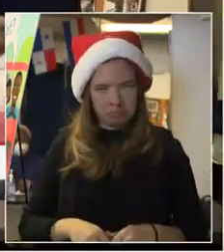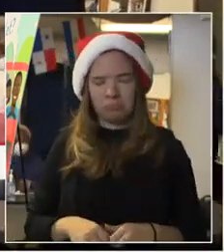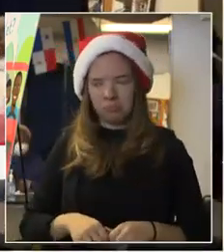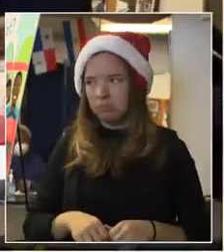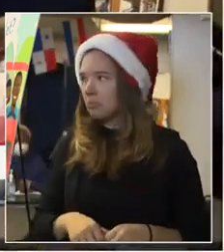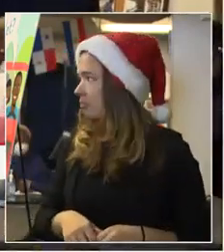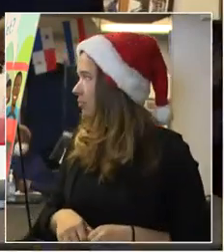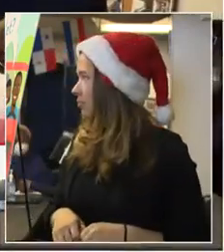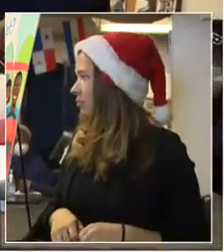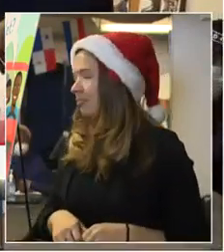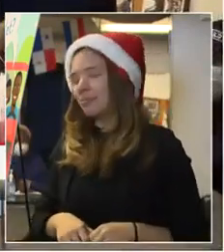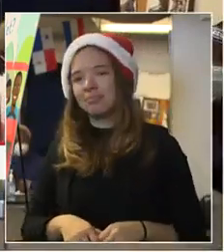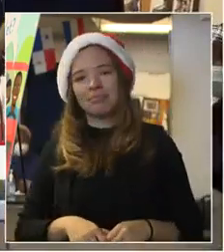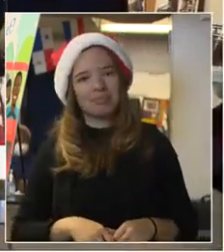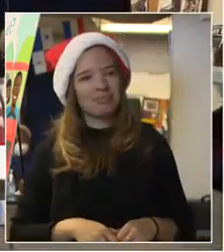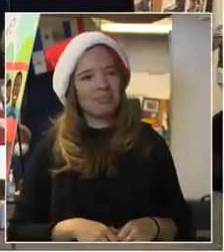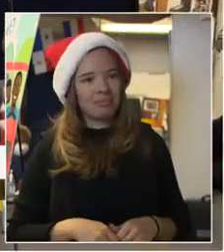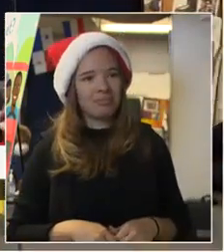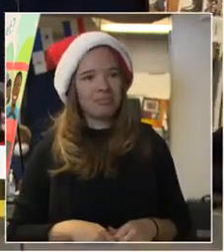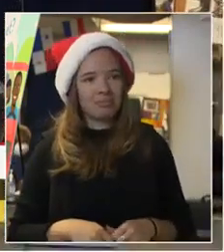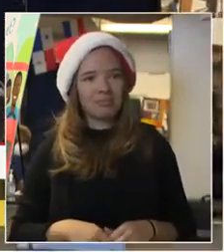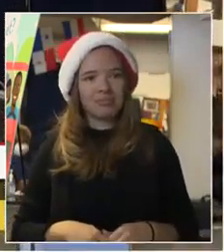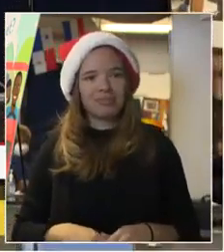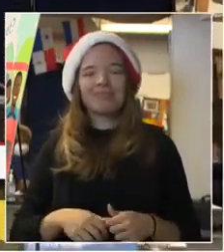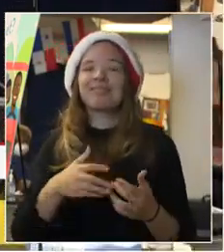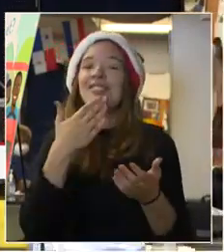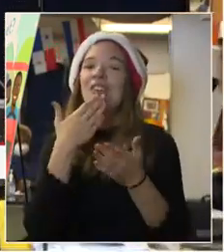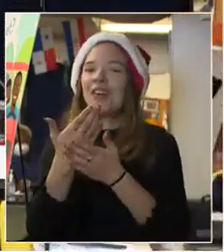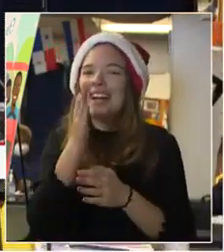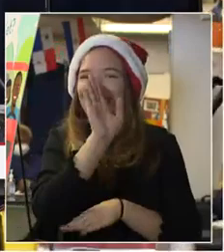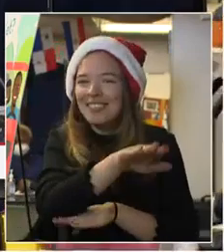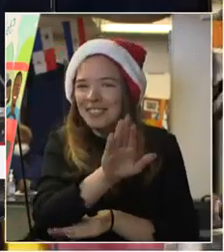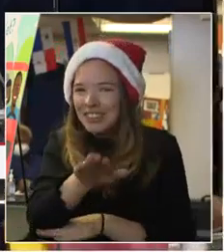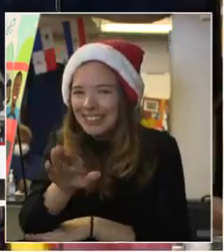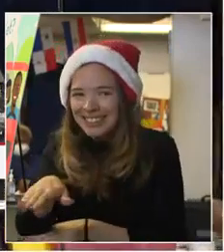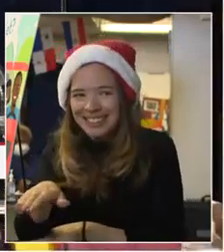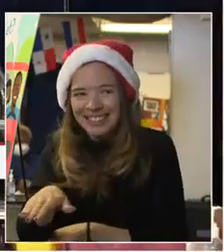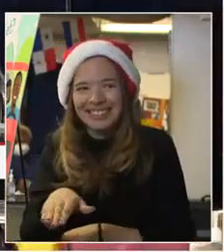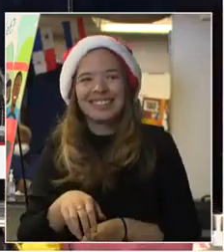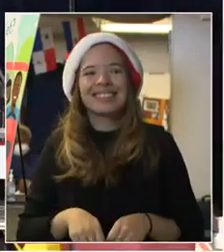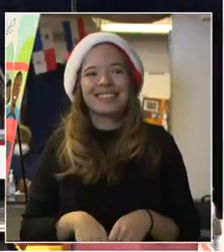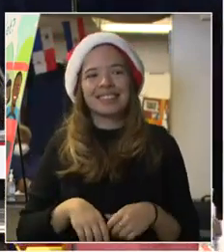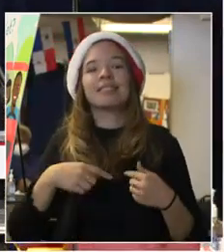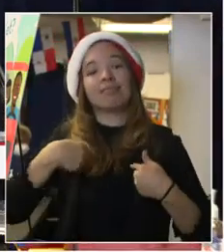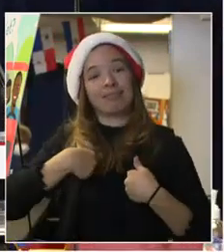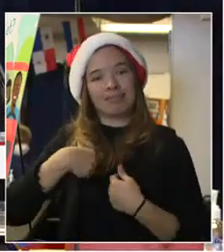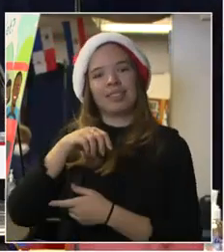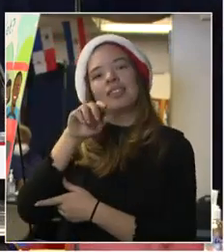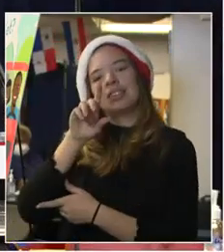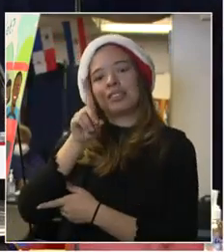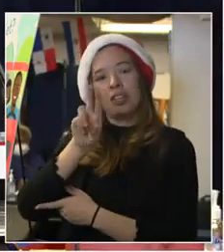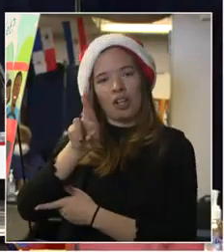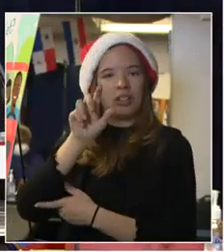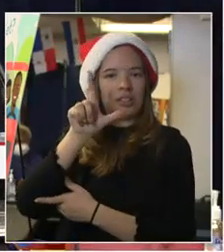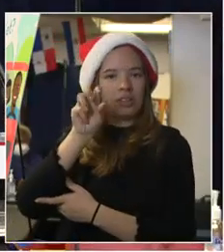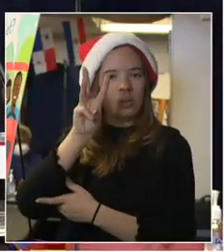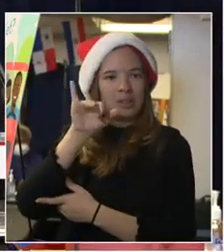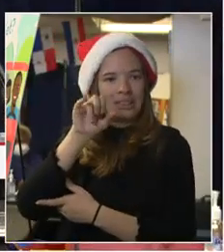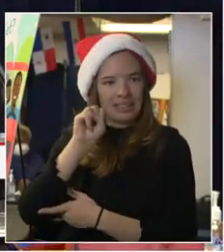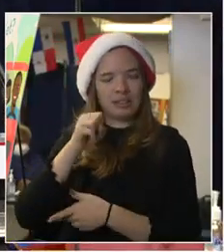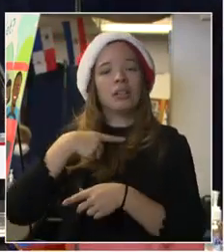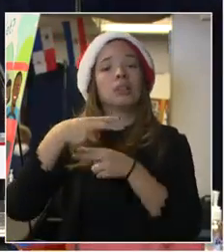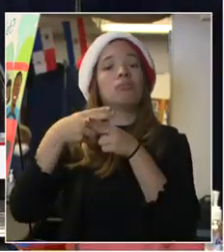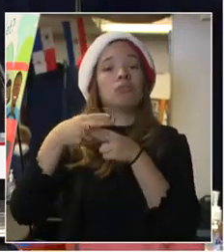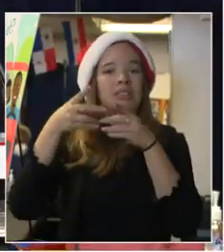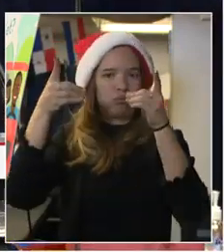Thank you, Deputy Mayor Turnage. And good afternoon. I'm Dr. Sharon Lewis, the Interim Director of D.C. Department of